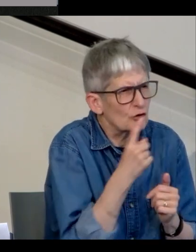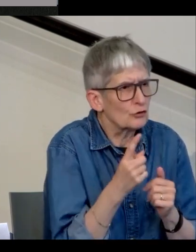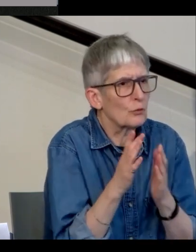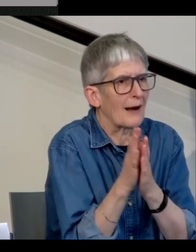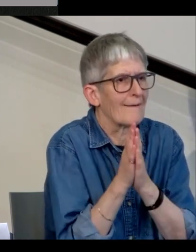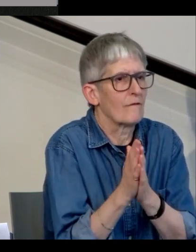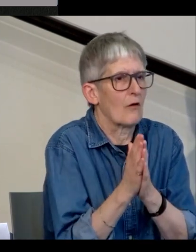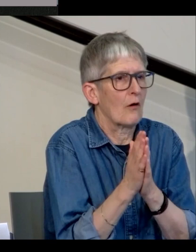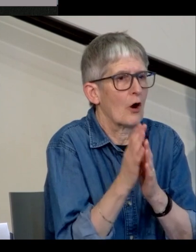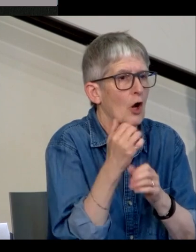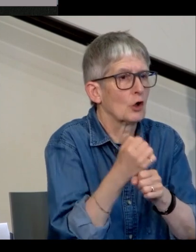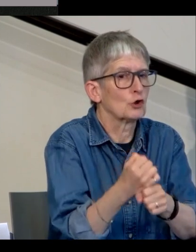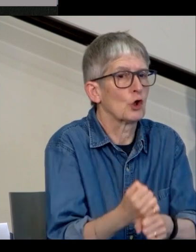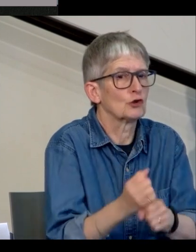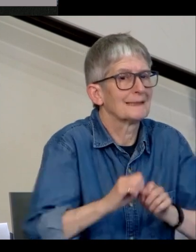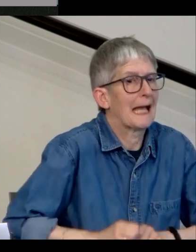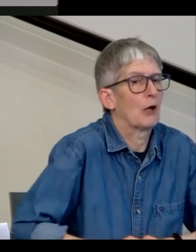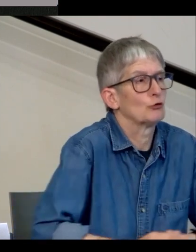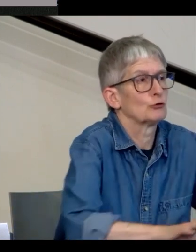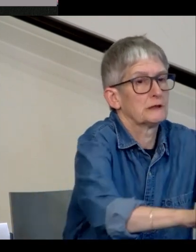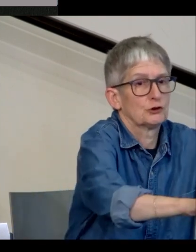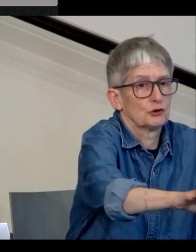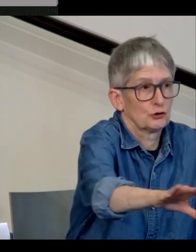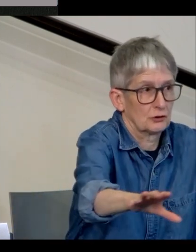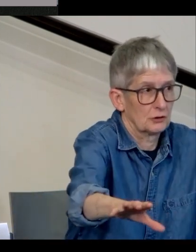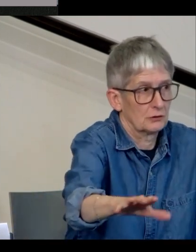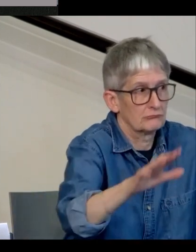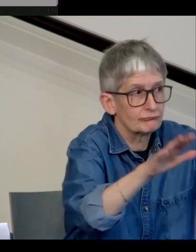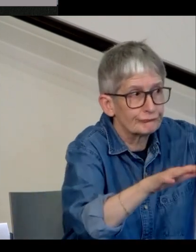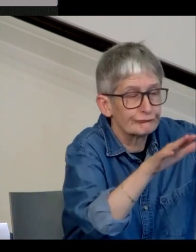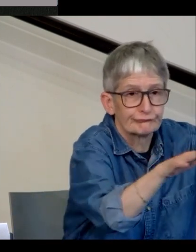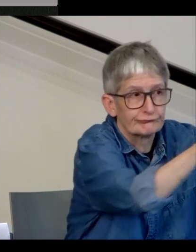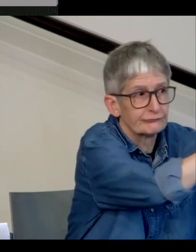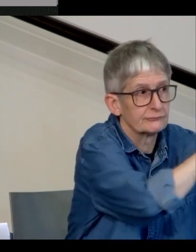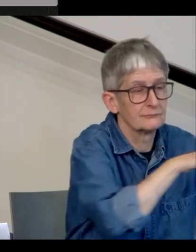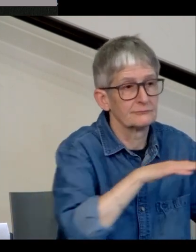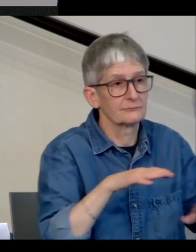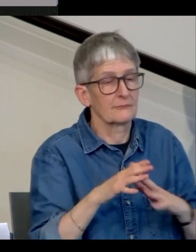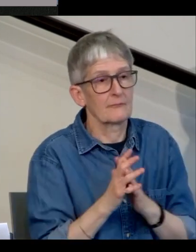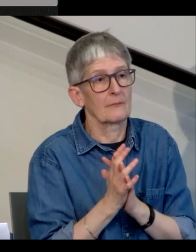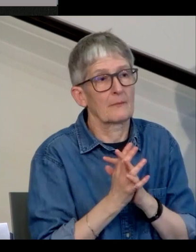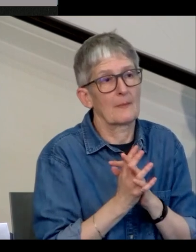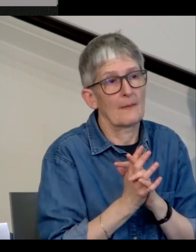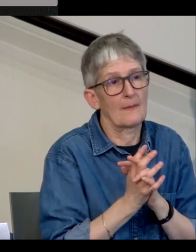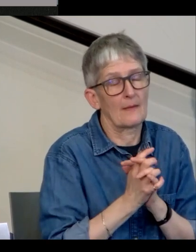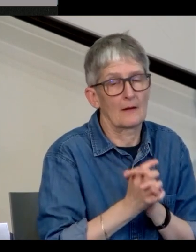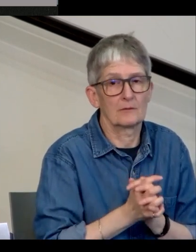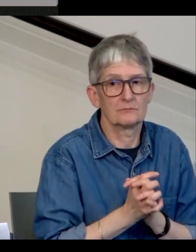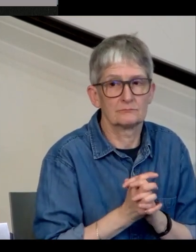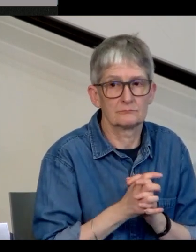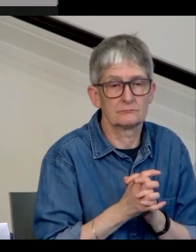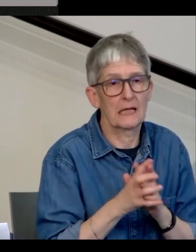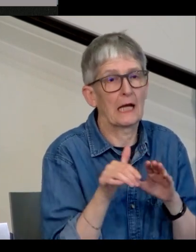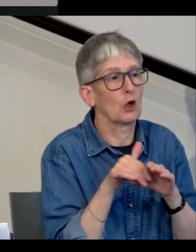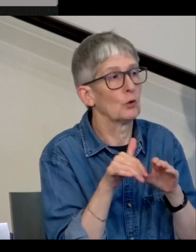the church's outreach. And at the Heartbeat prayer meeting, Helen Harris will be talking about our outreach,